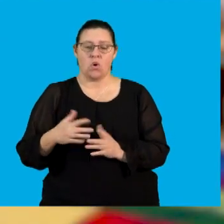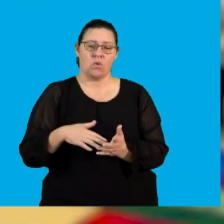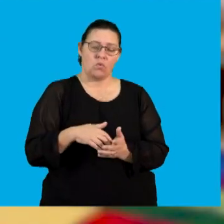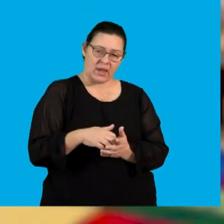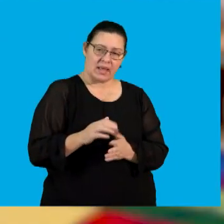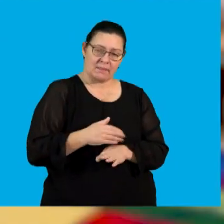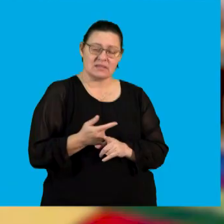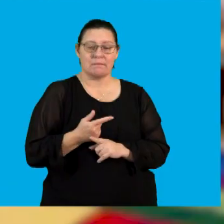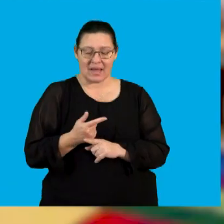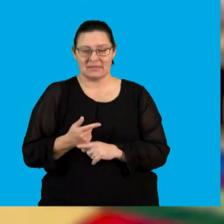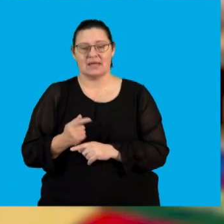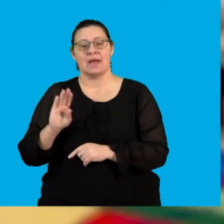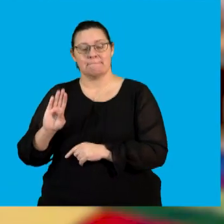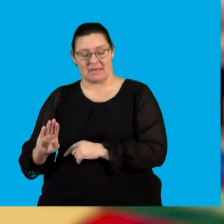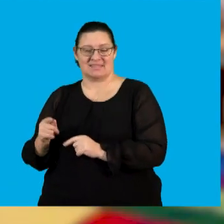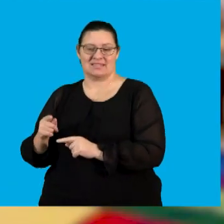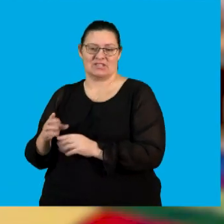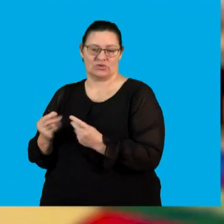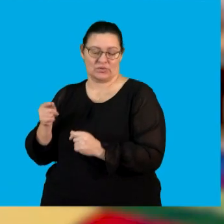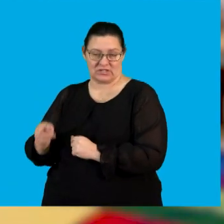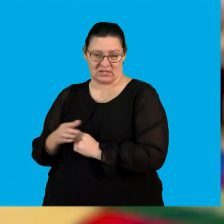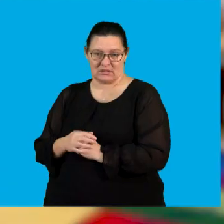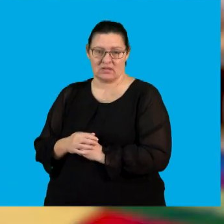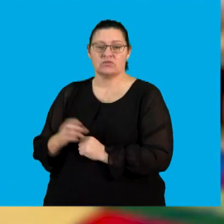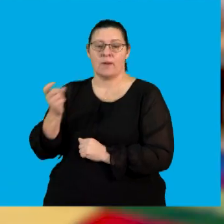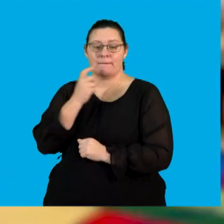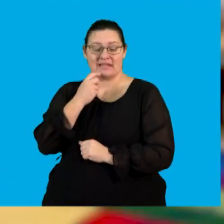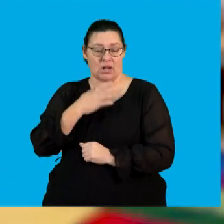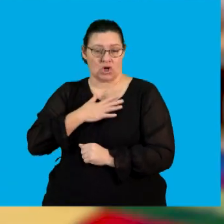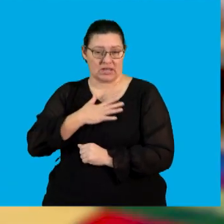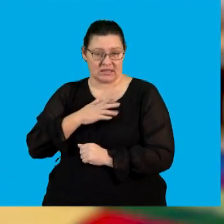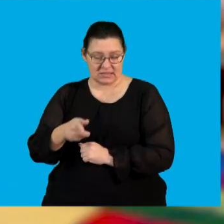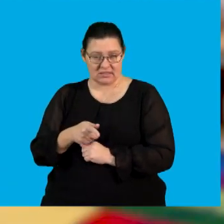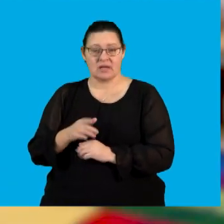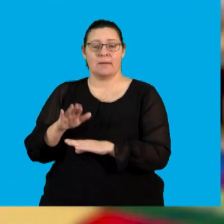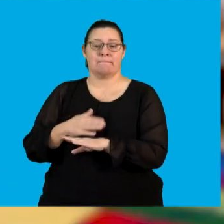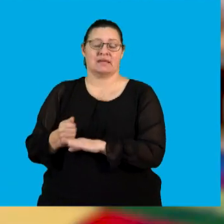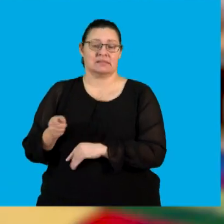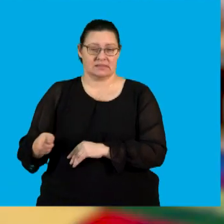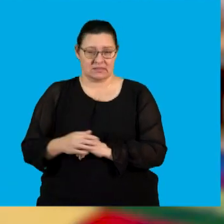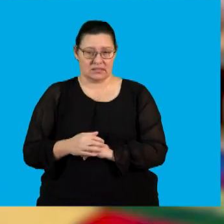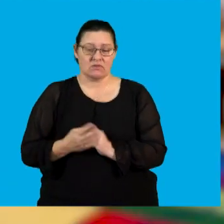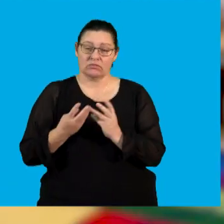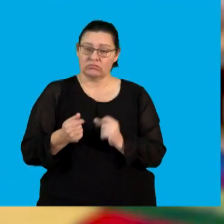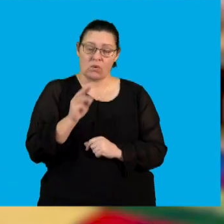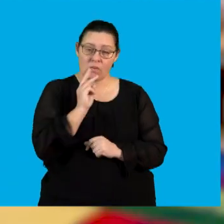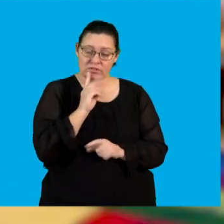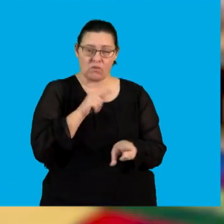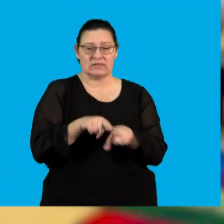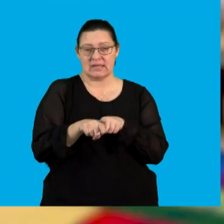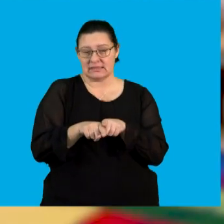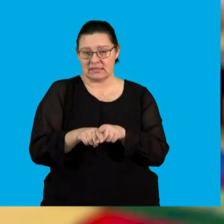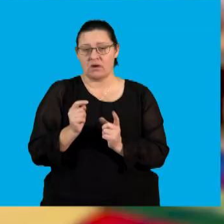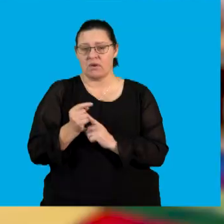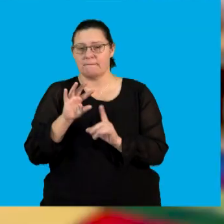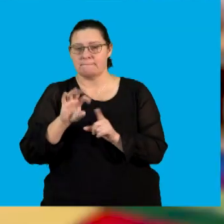still a basic solution. So now, that tells us that now our metal oxides, they are bases. Whenever they dissolve in water, once we test